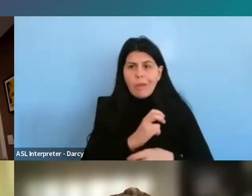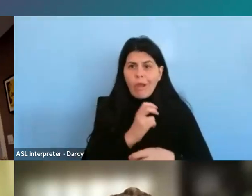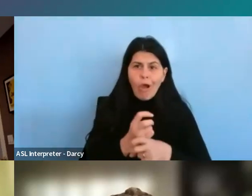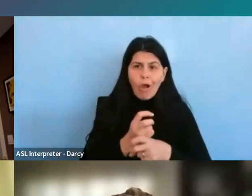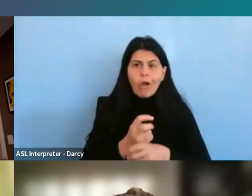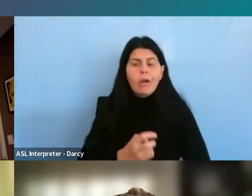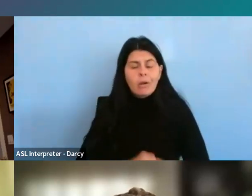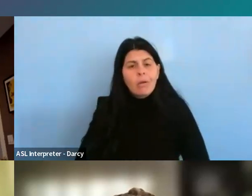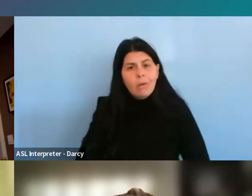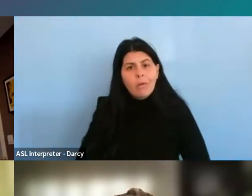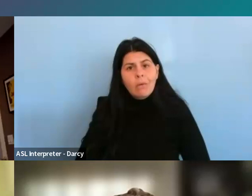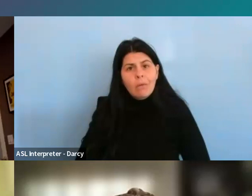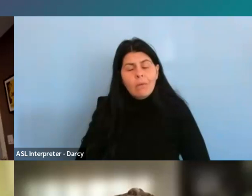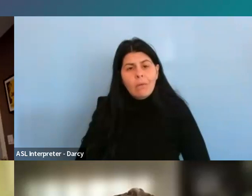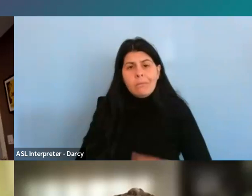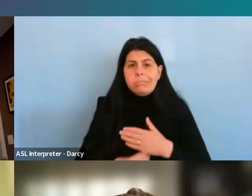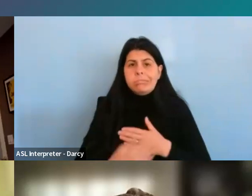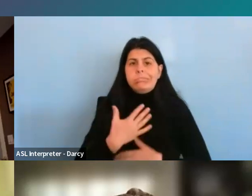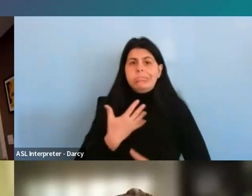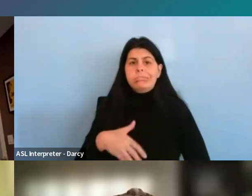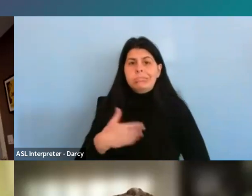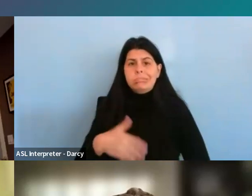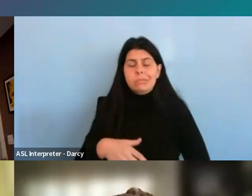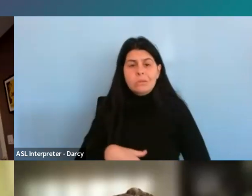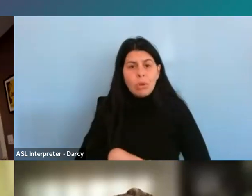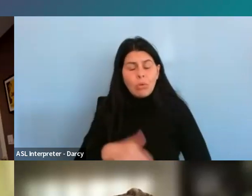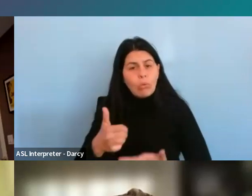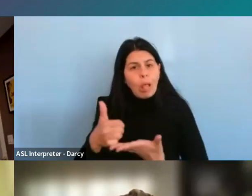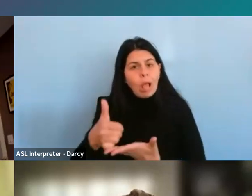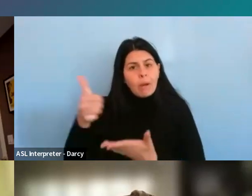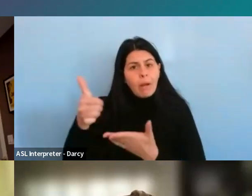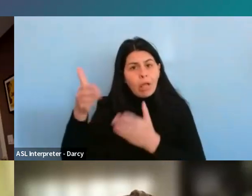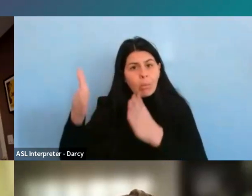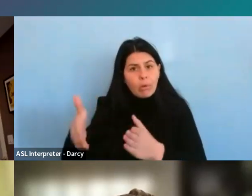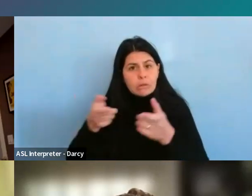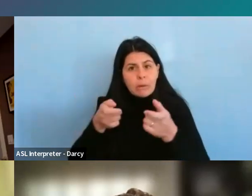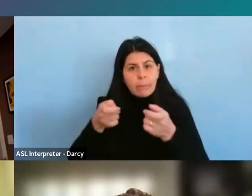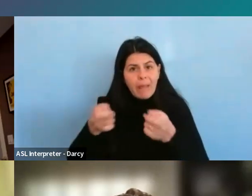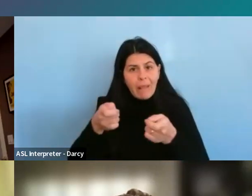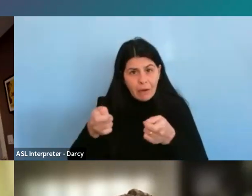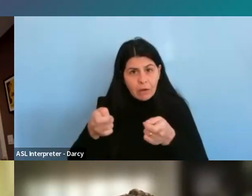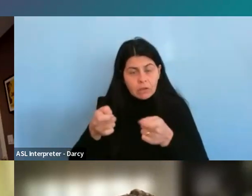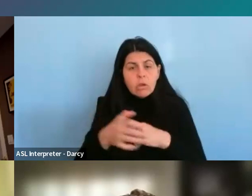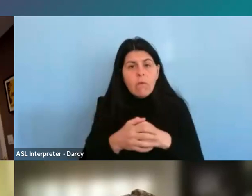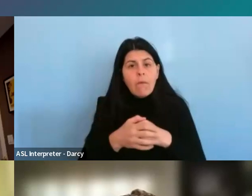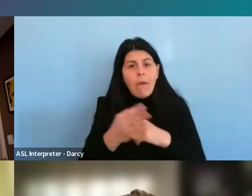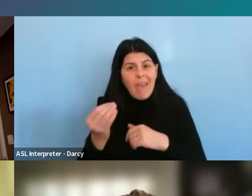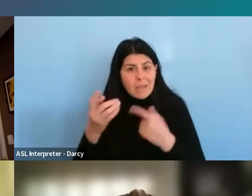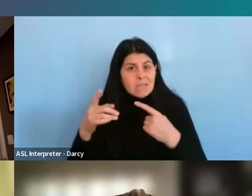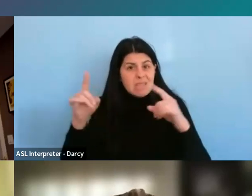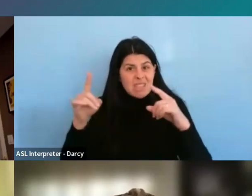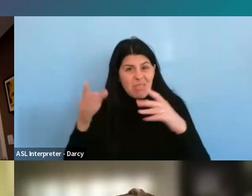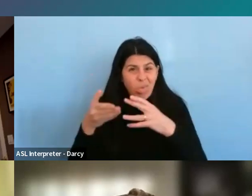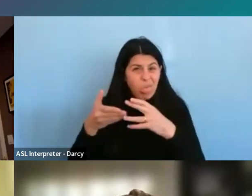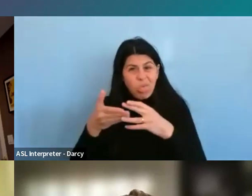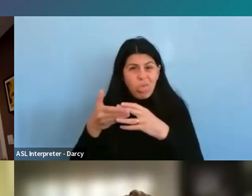people manage that and you know, successfully move through it and